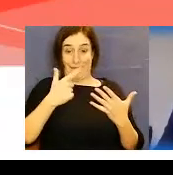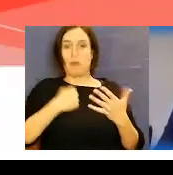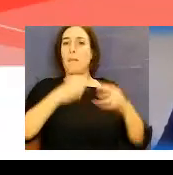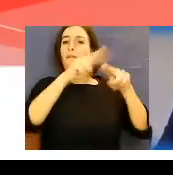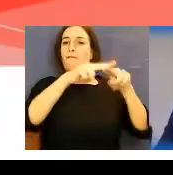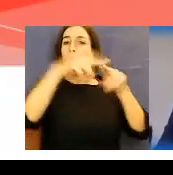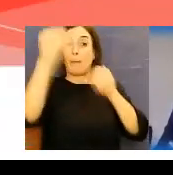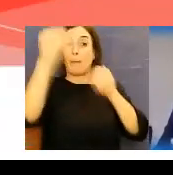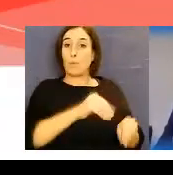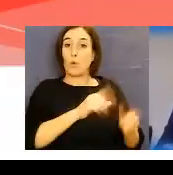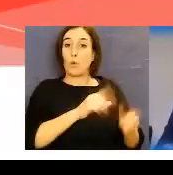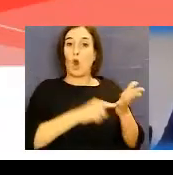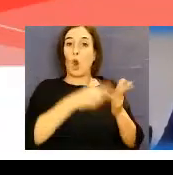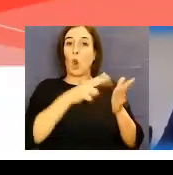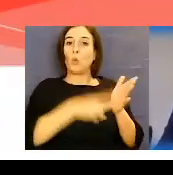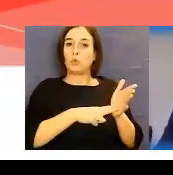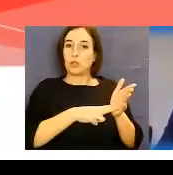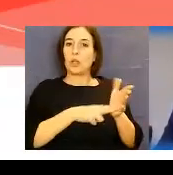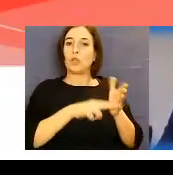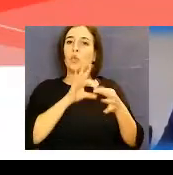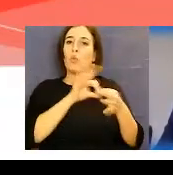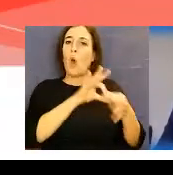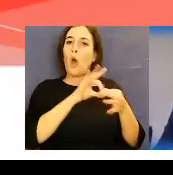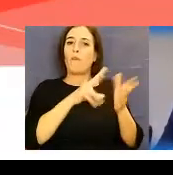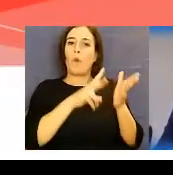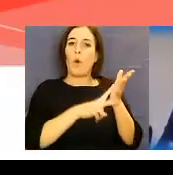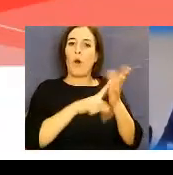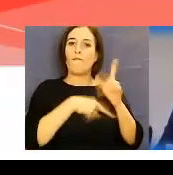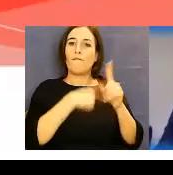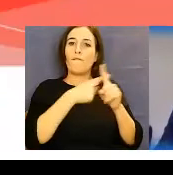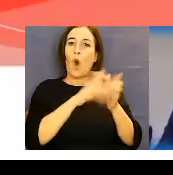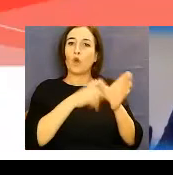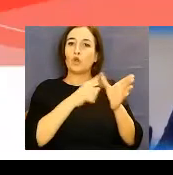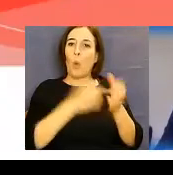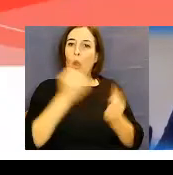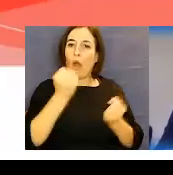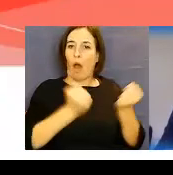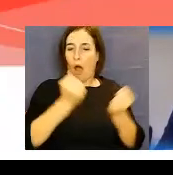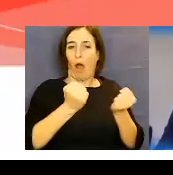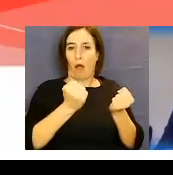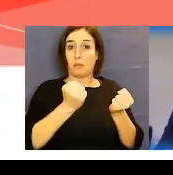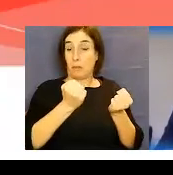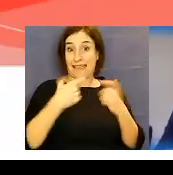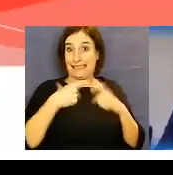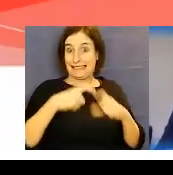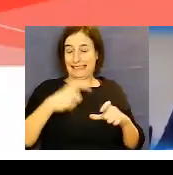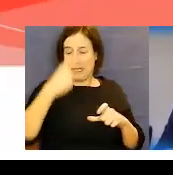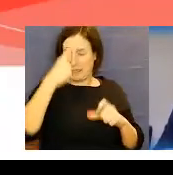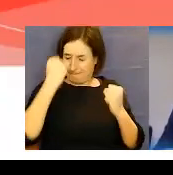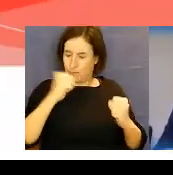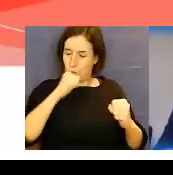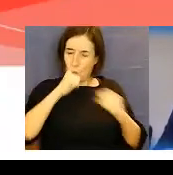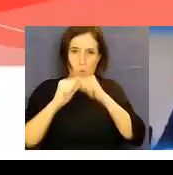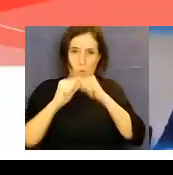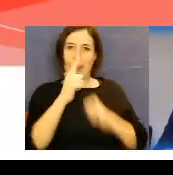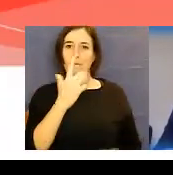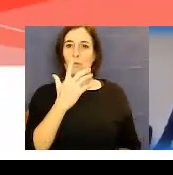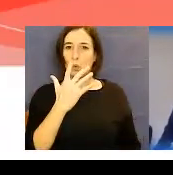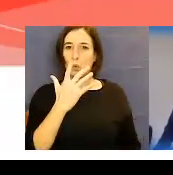and we still followed Liverpool. My first football match was Liverpool, I think, back in 1982.